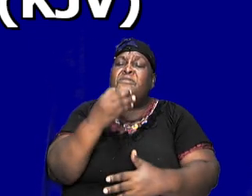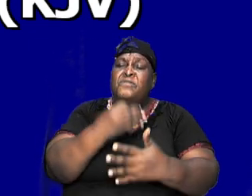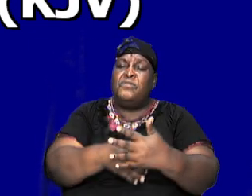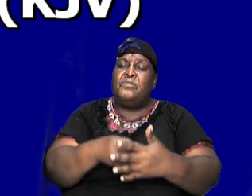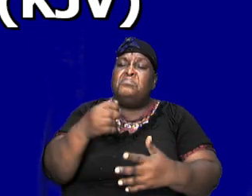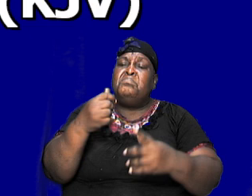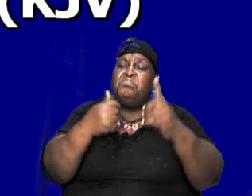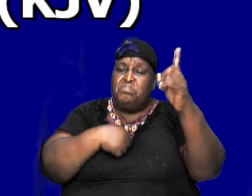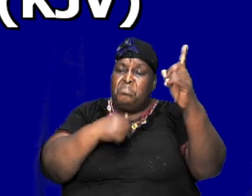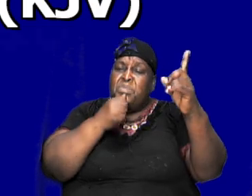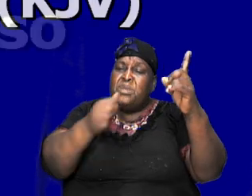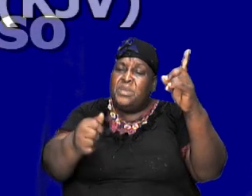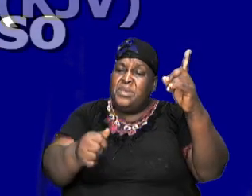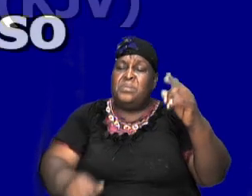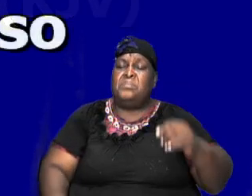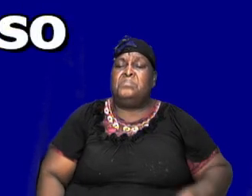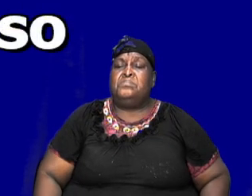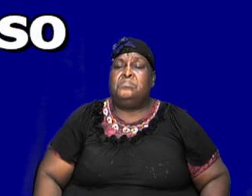I am.